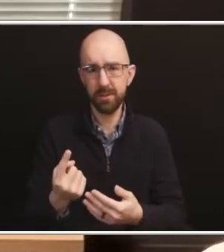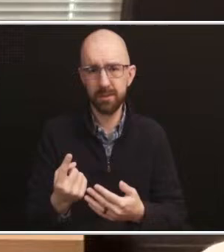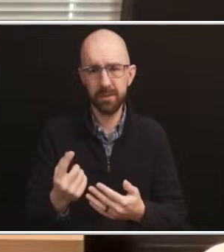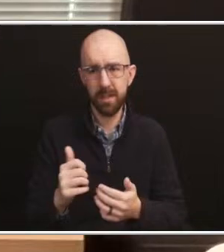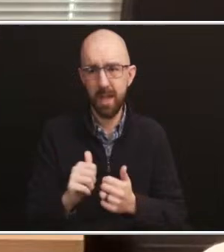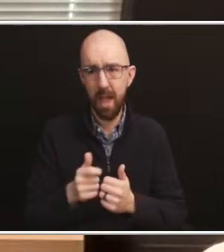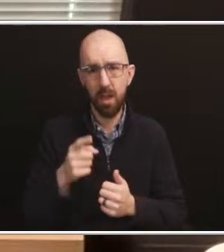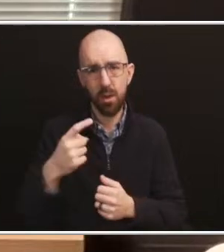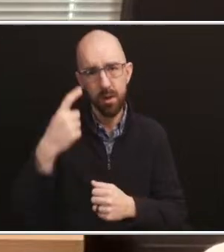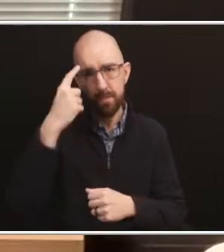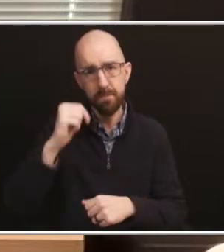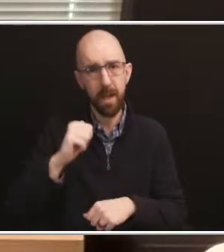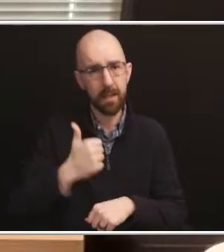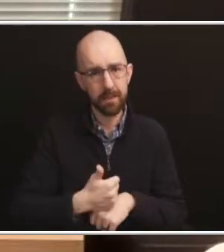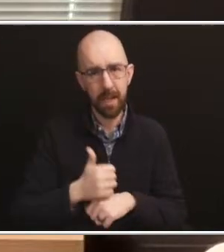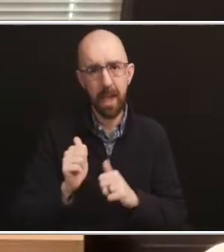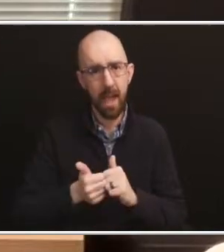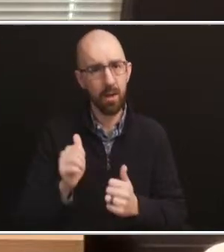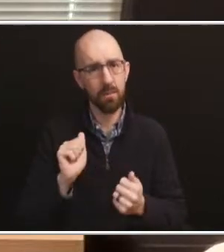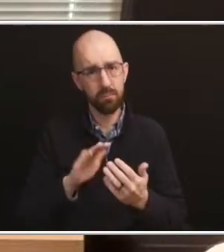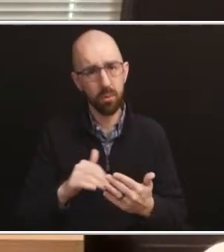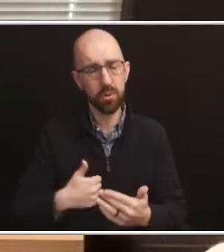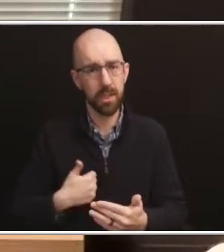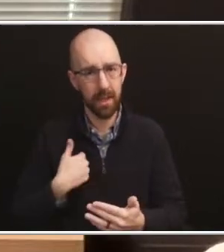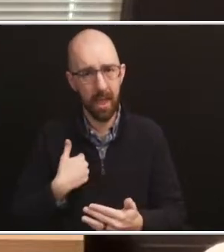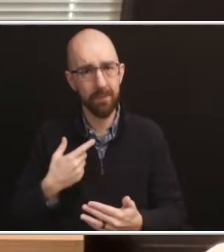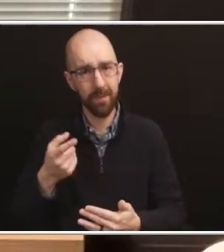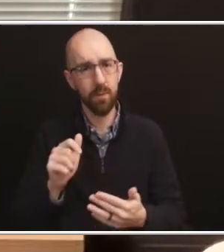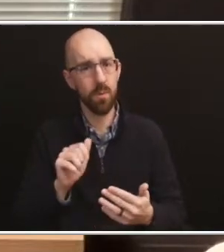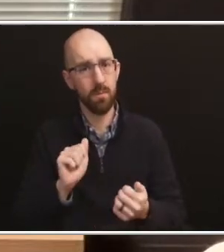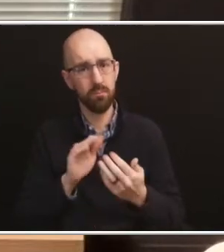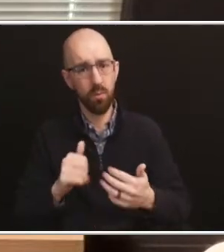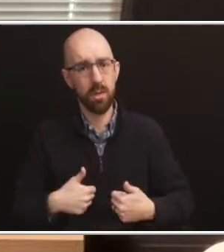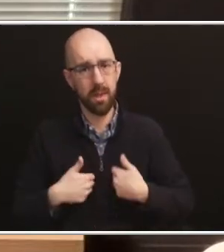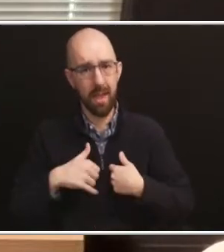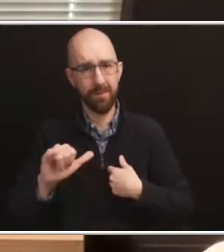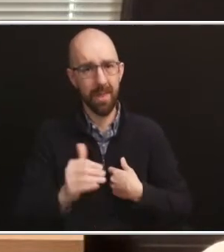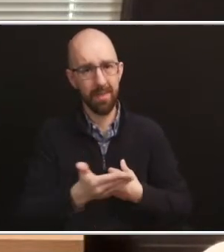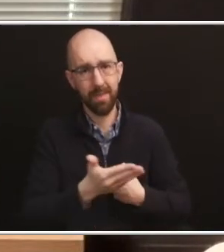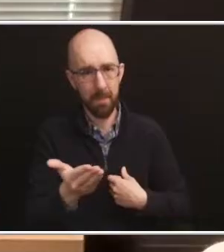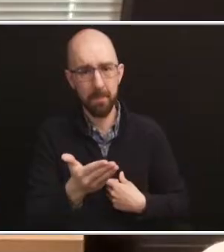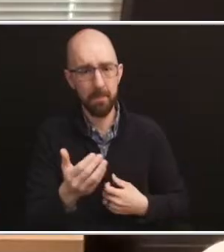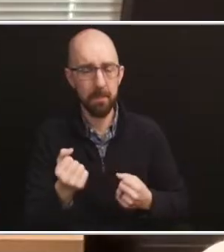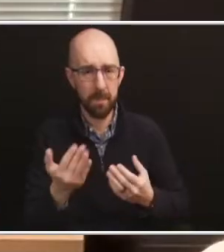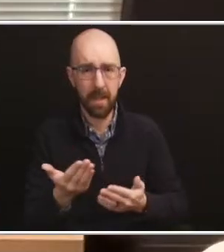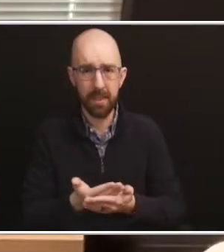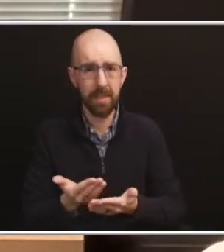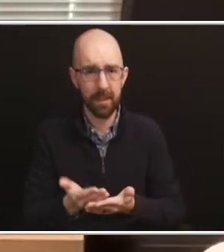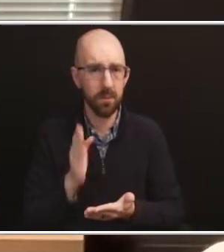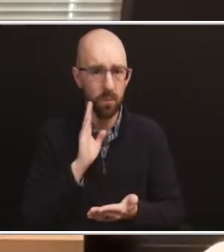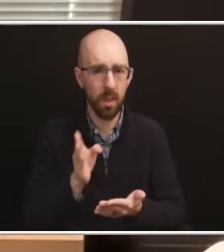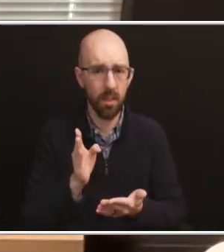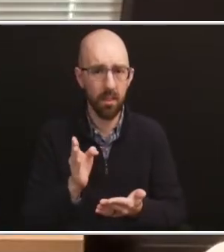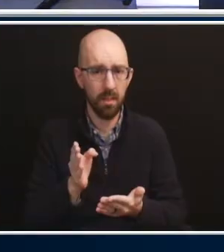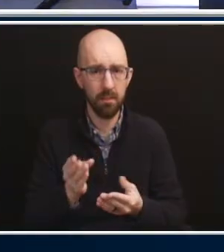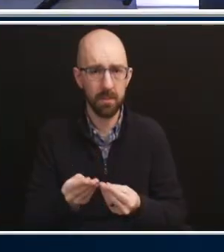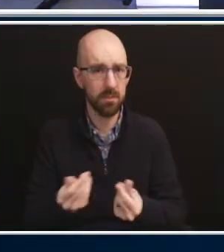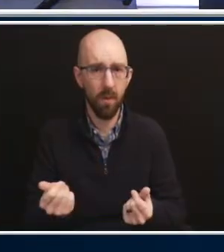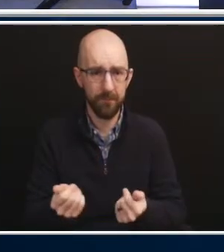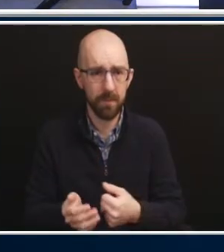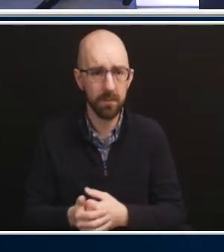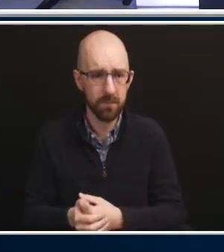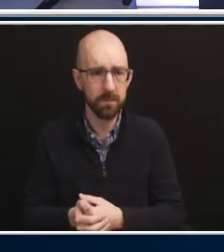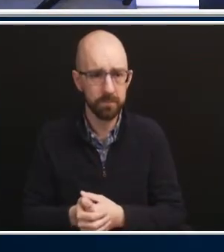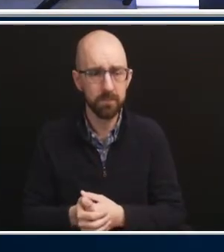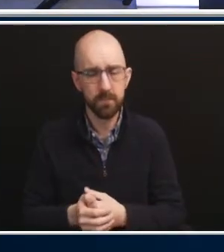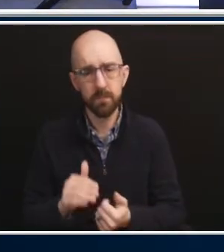your mentality is. How do you approach life? And I think if you approach life the way they're approaching life, many things can get solved. Dr.